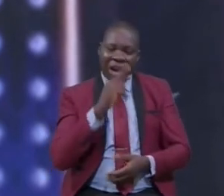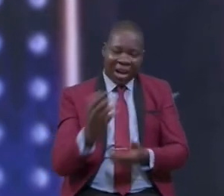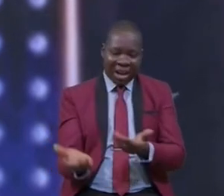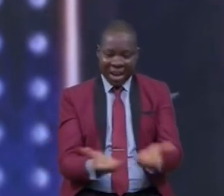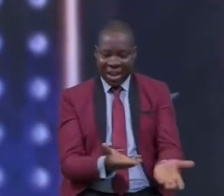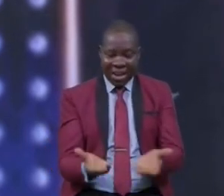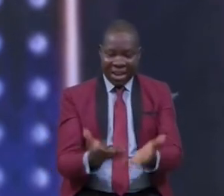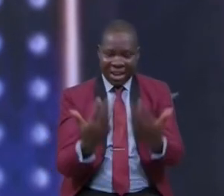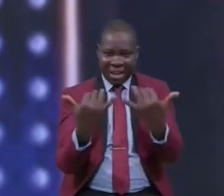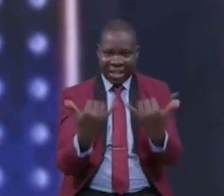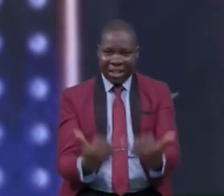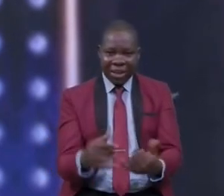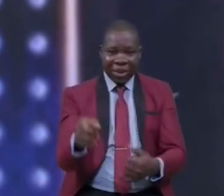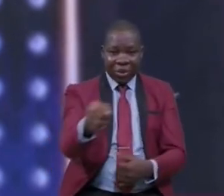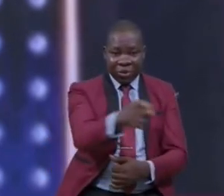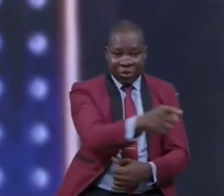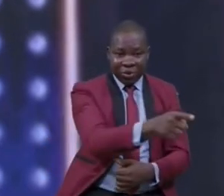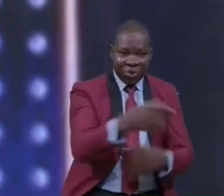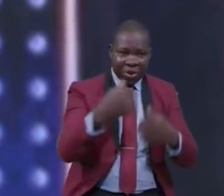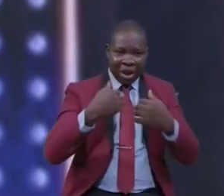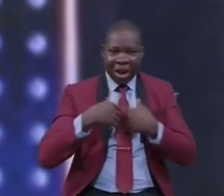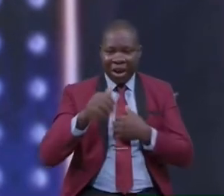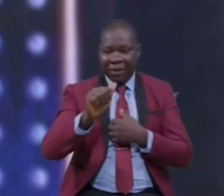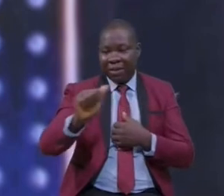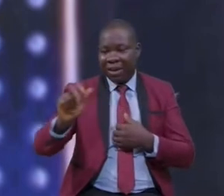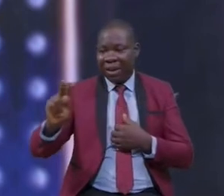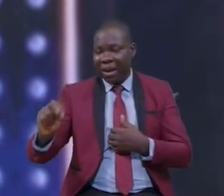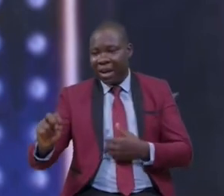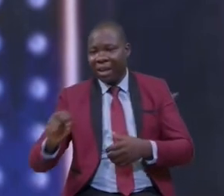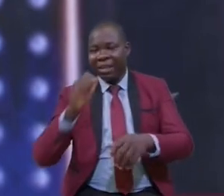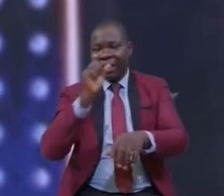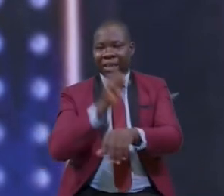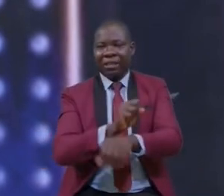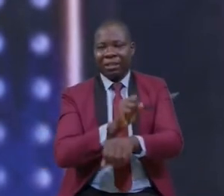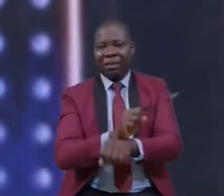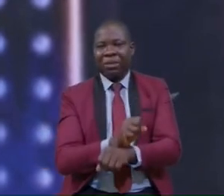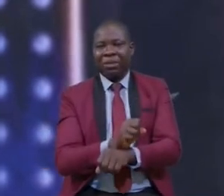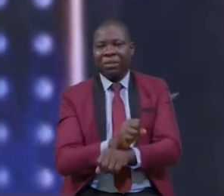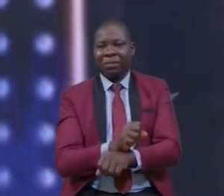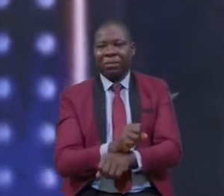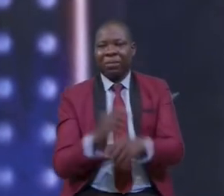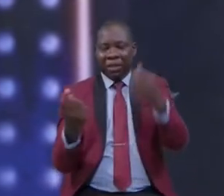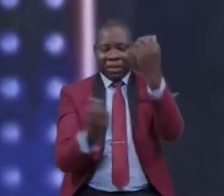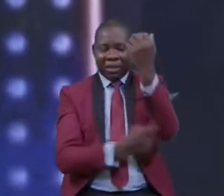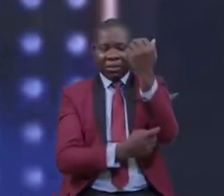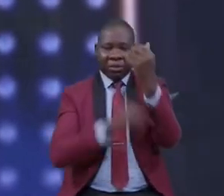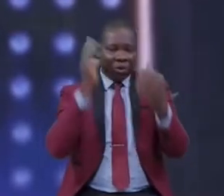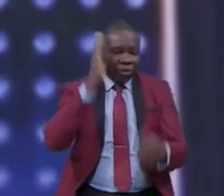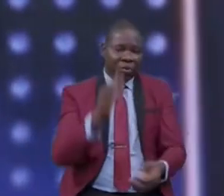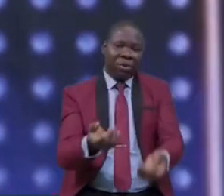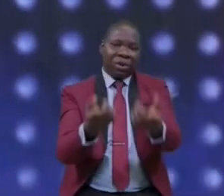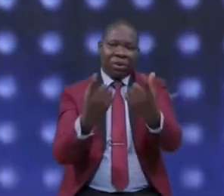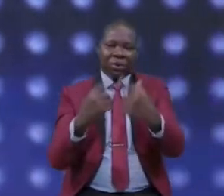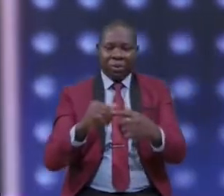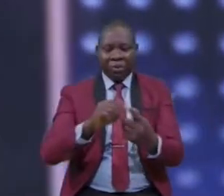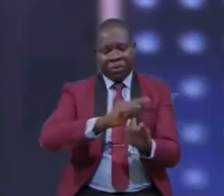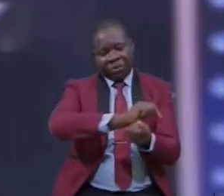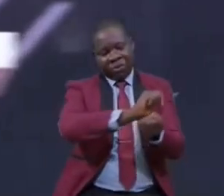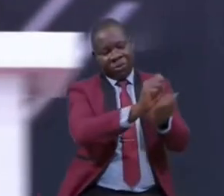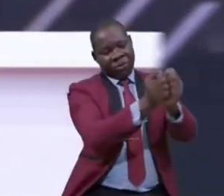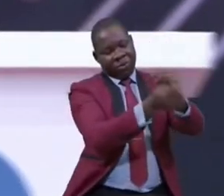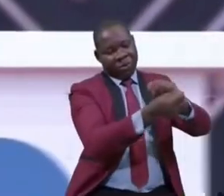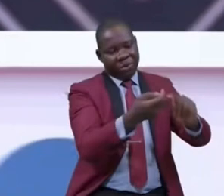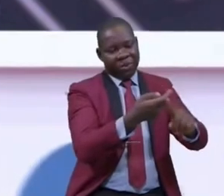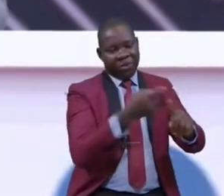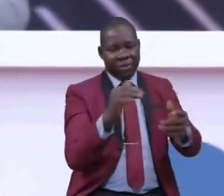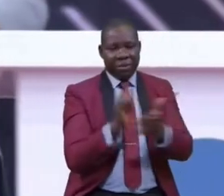You have an assignment. Amen. Temptation will come. Turn away from that. Don't do that. Don't